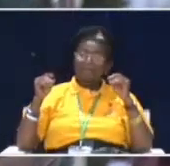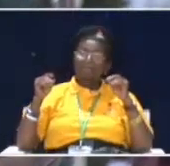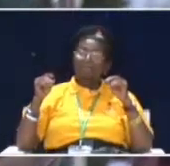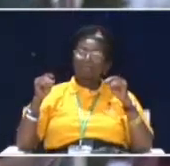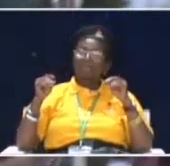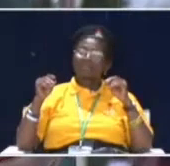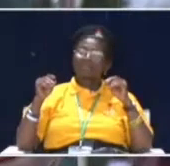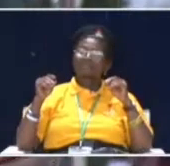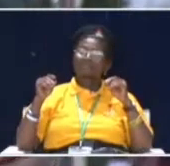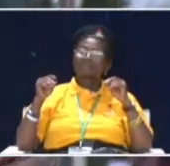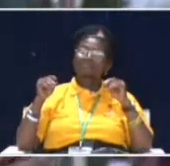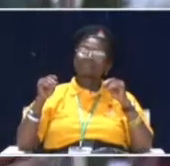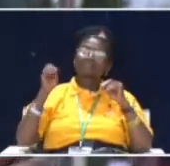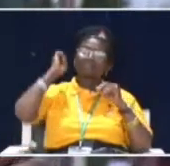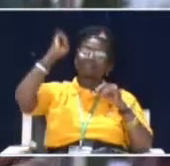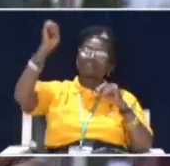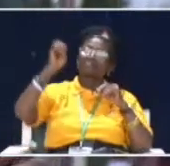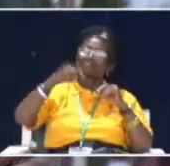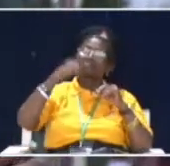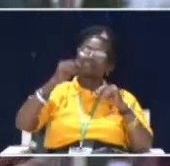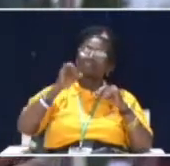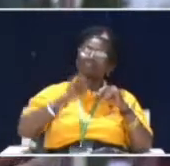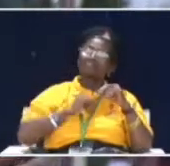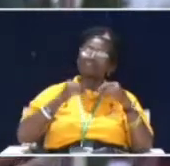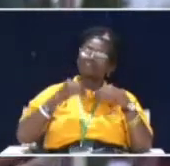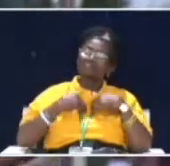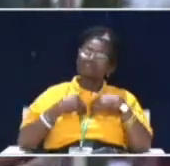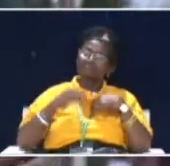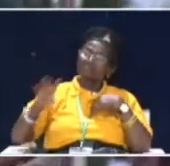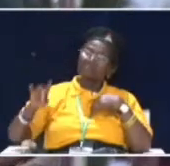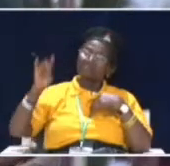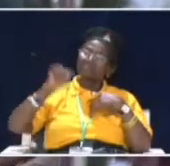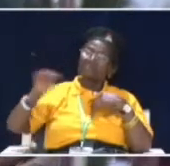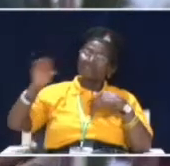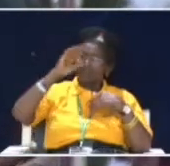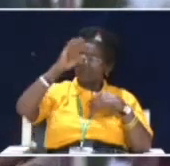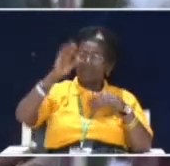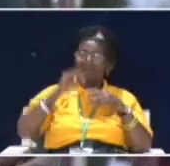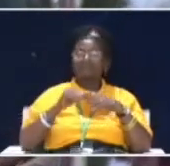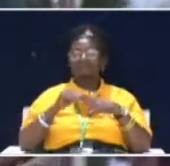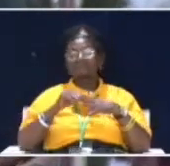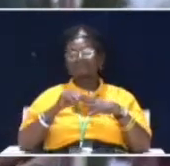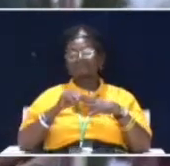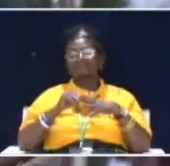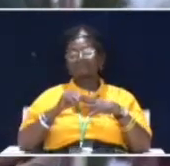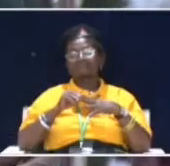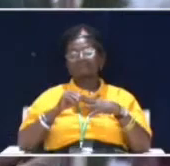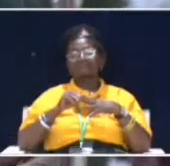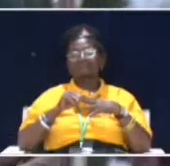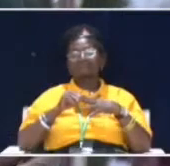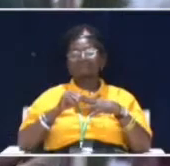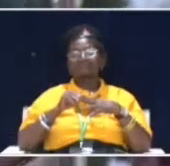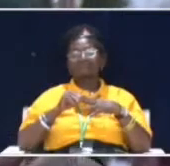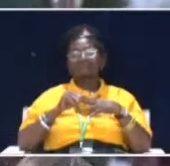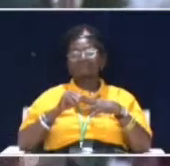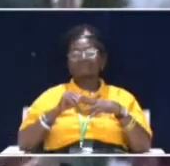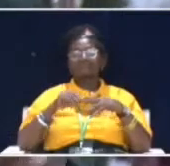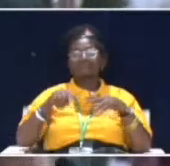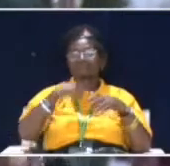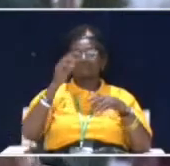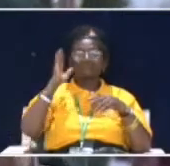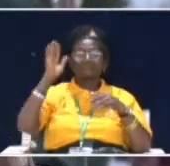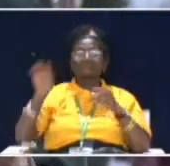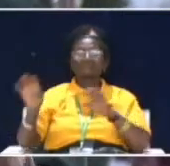pada. He said, I have found a man. O so pe mo ti ni ri okunrin kan. Who will